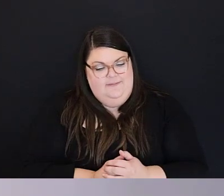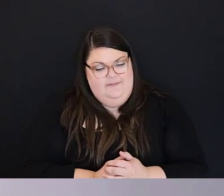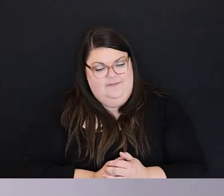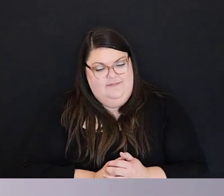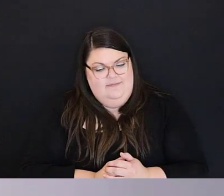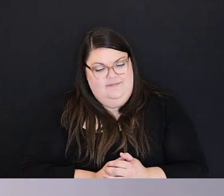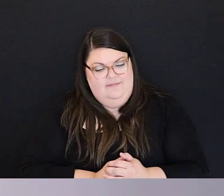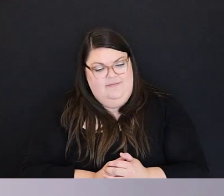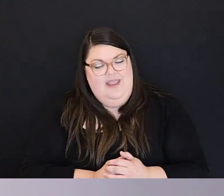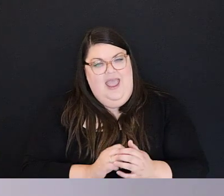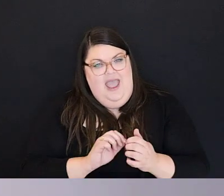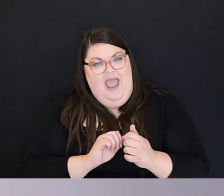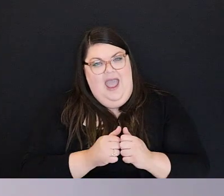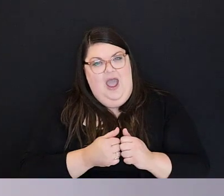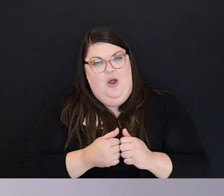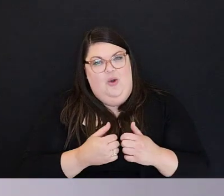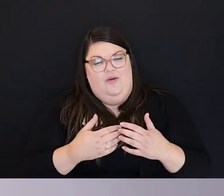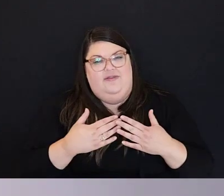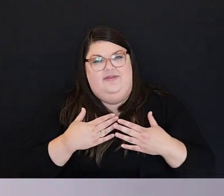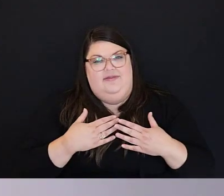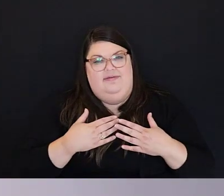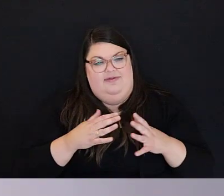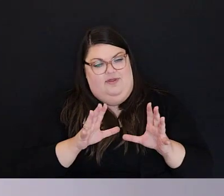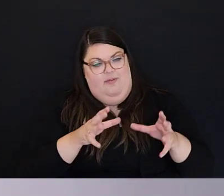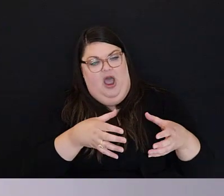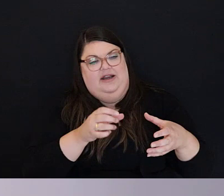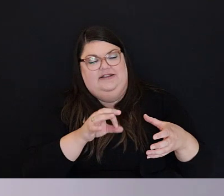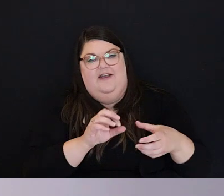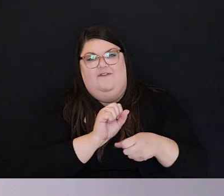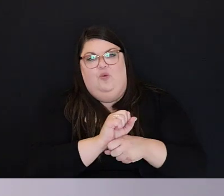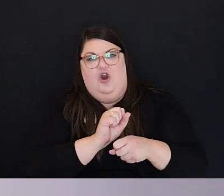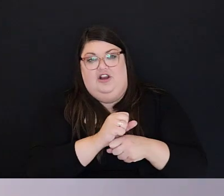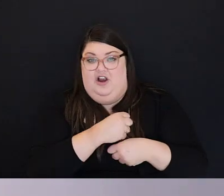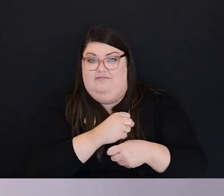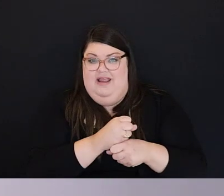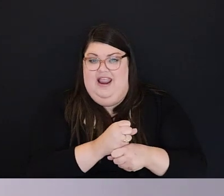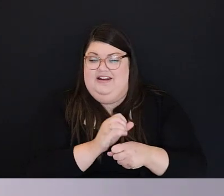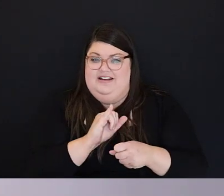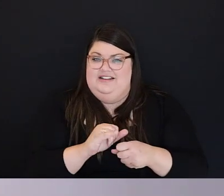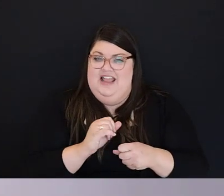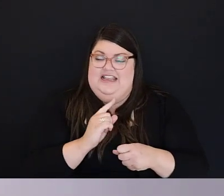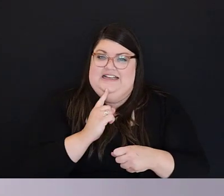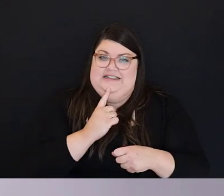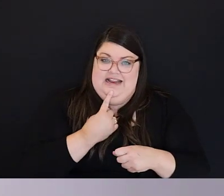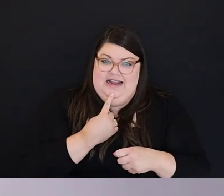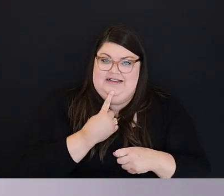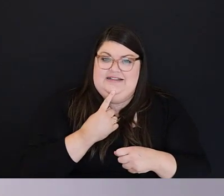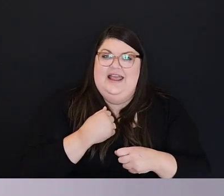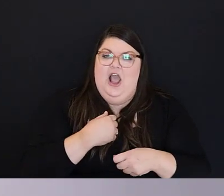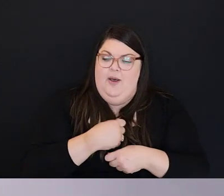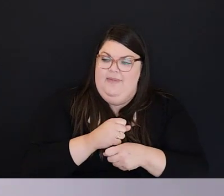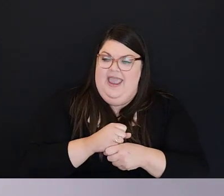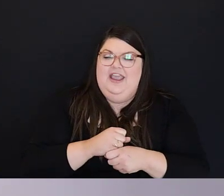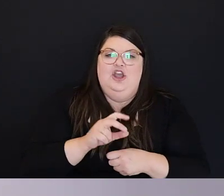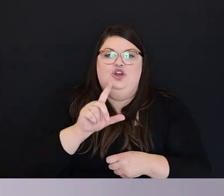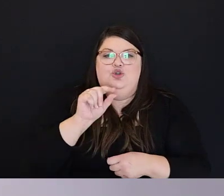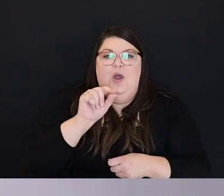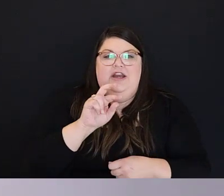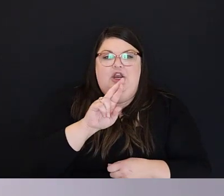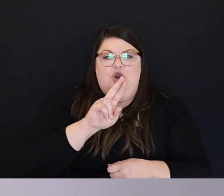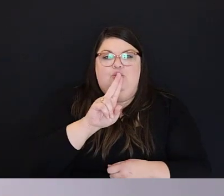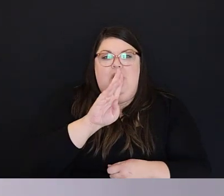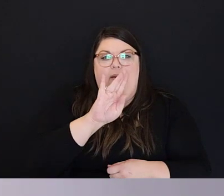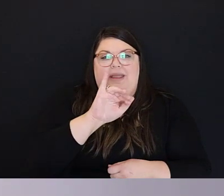bodies of works are made, it's like an intense, like I'll make like 20 rubbings and then it'll stop and